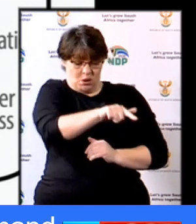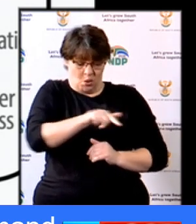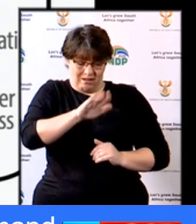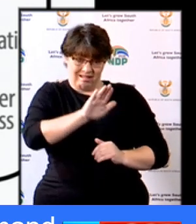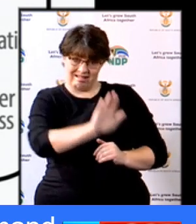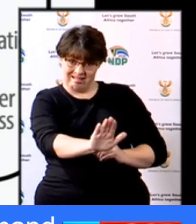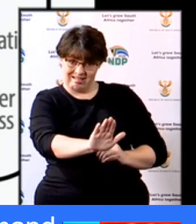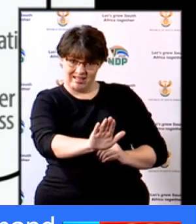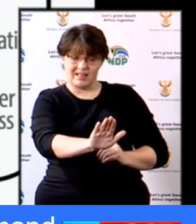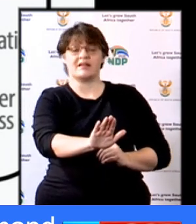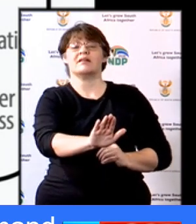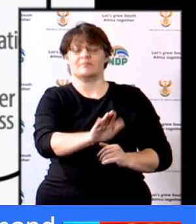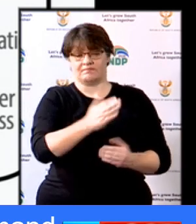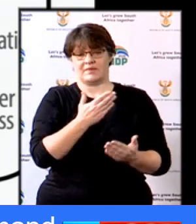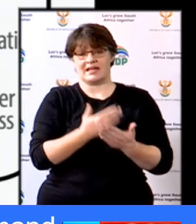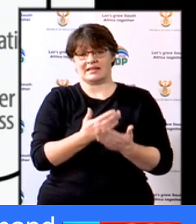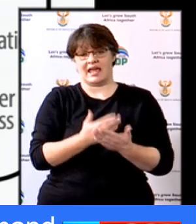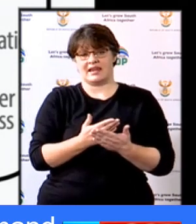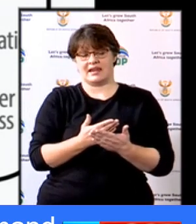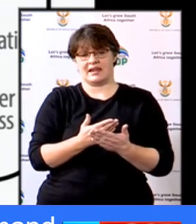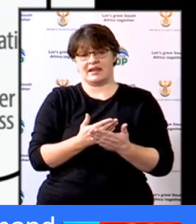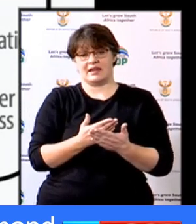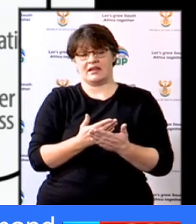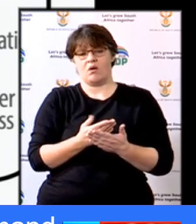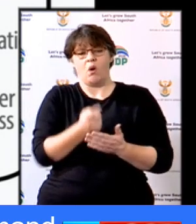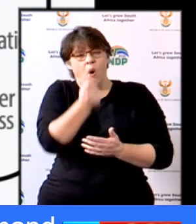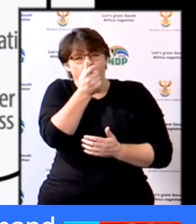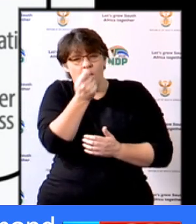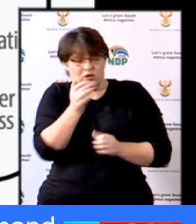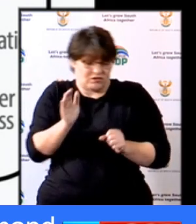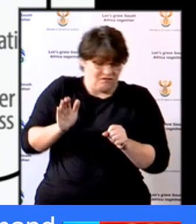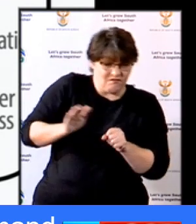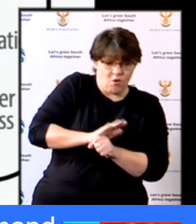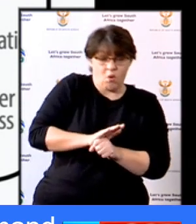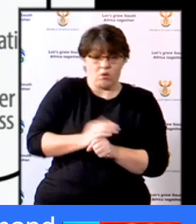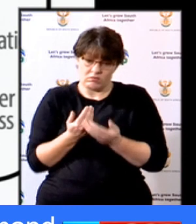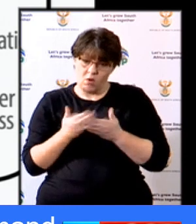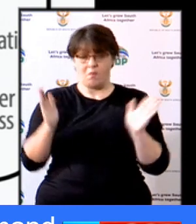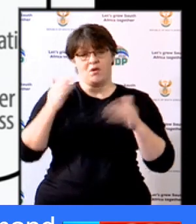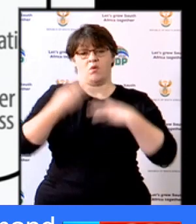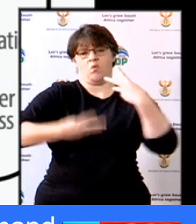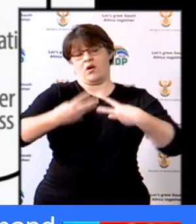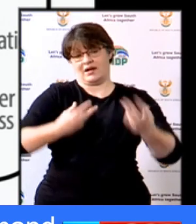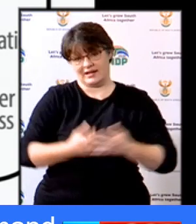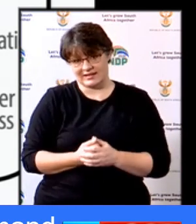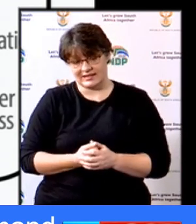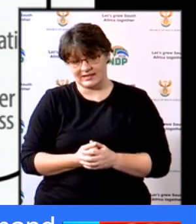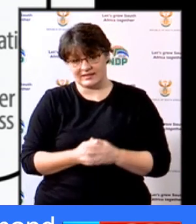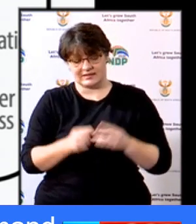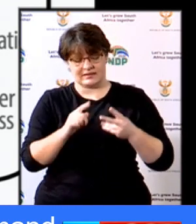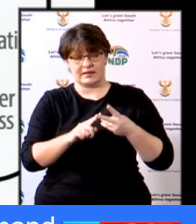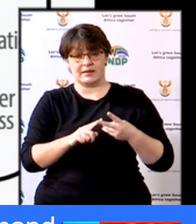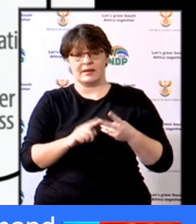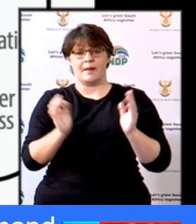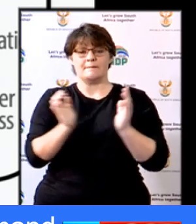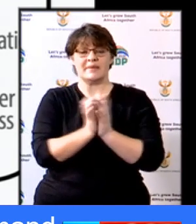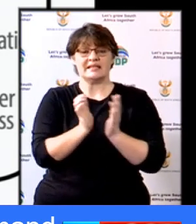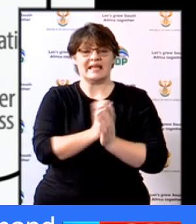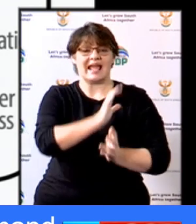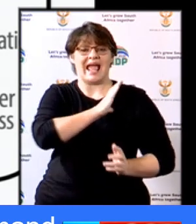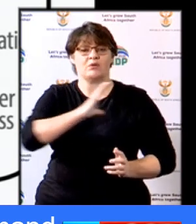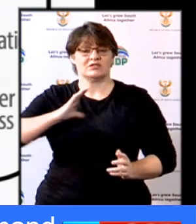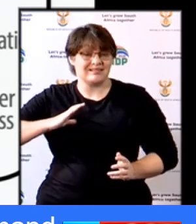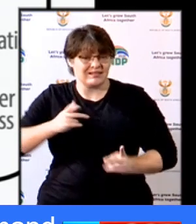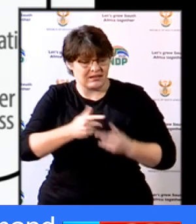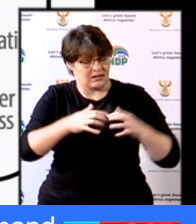operate close to full operation. Consequently, council meetings